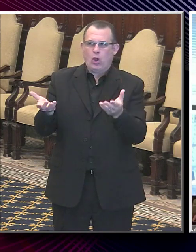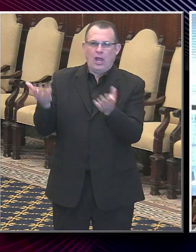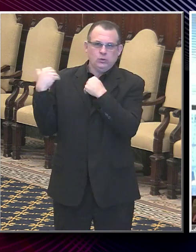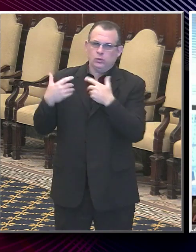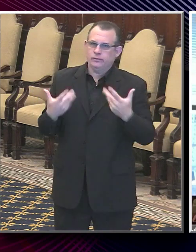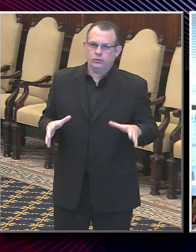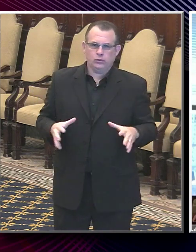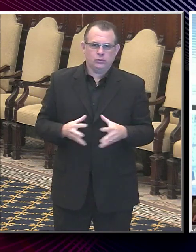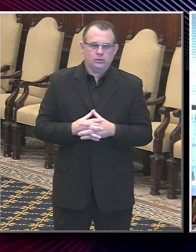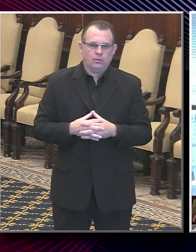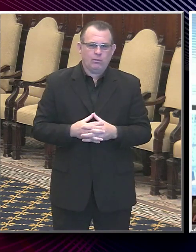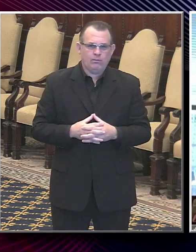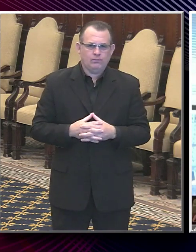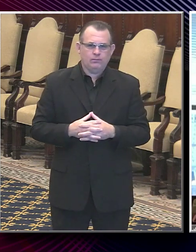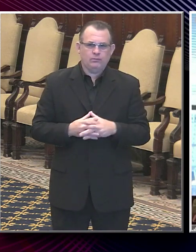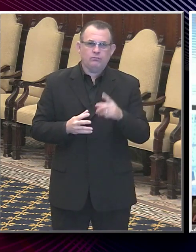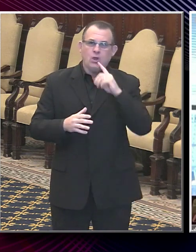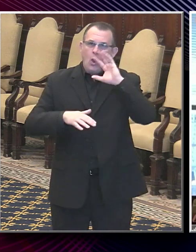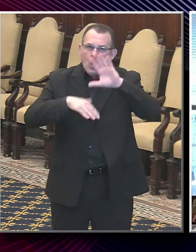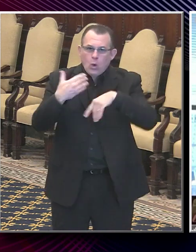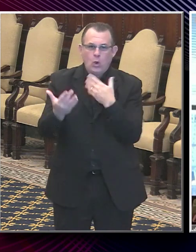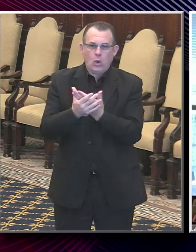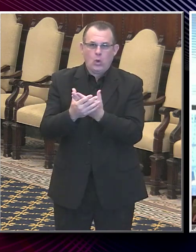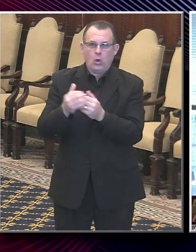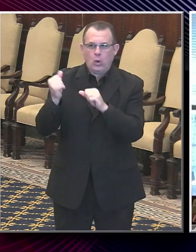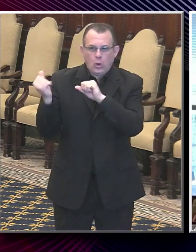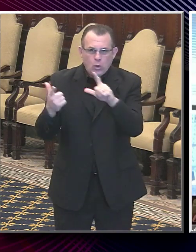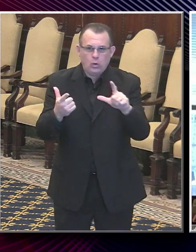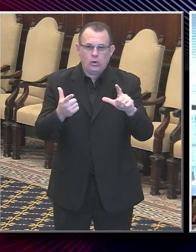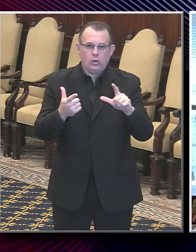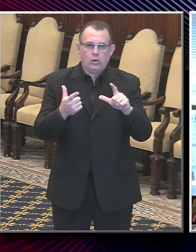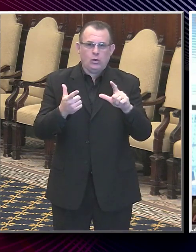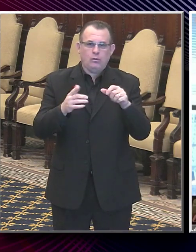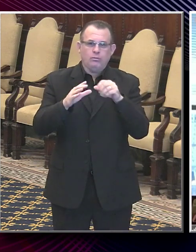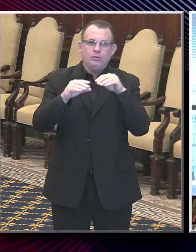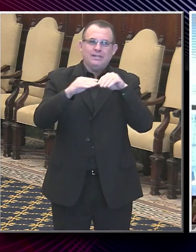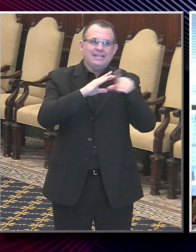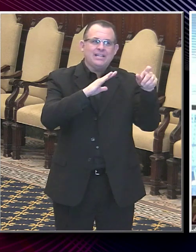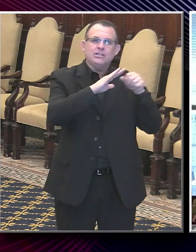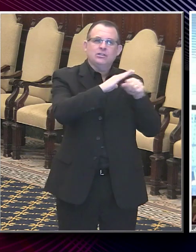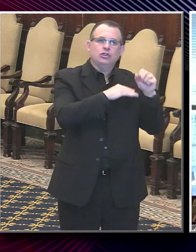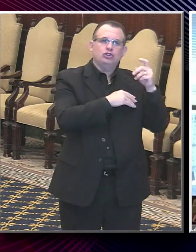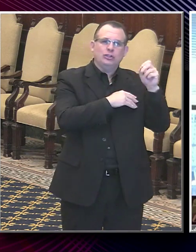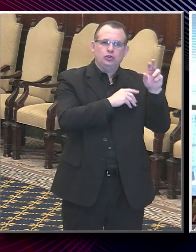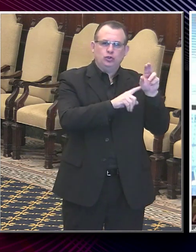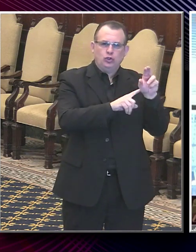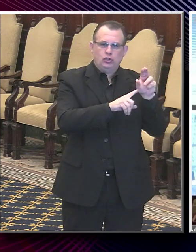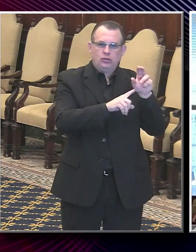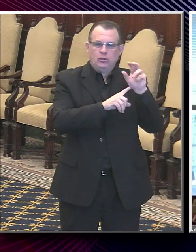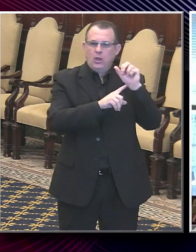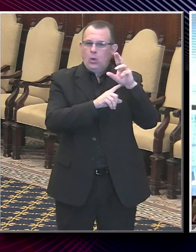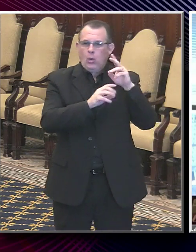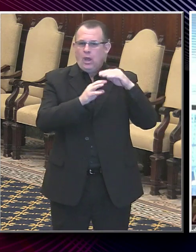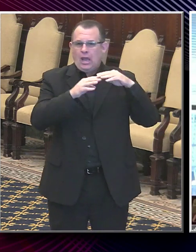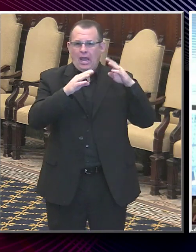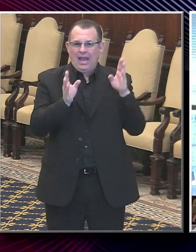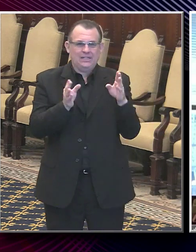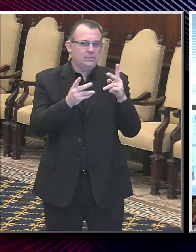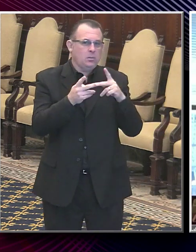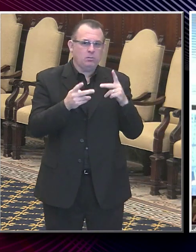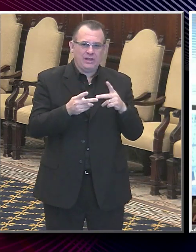relocated. Everyone who was placed in a shelter or housing facility was tested.